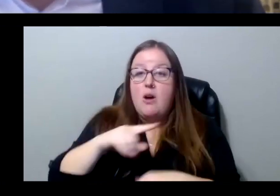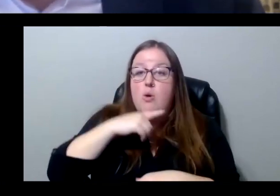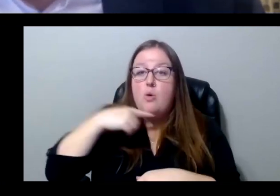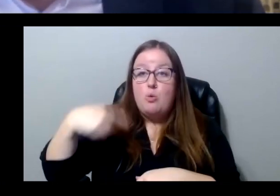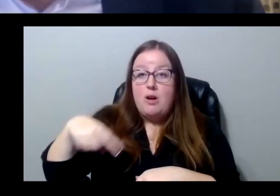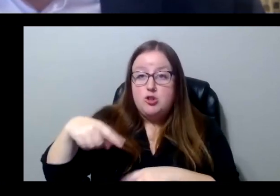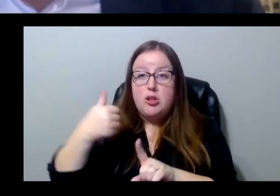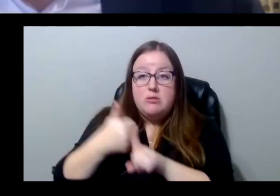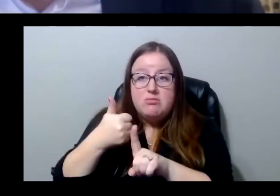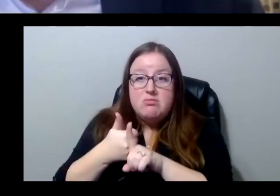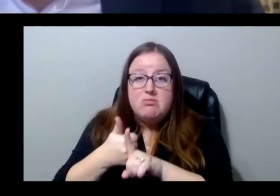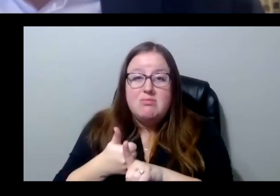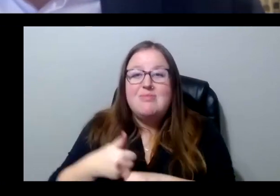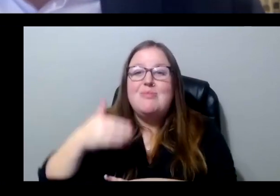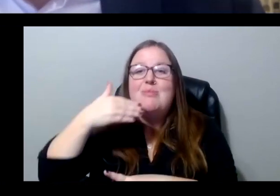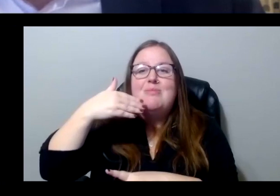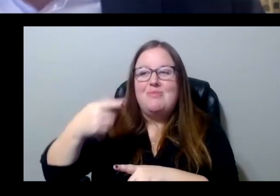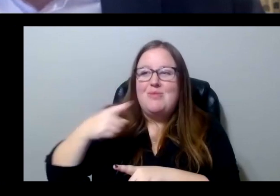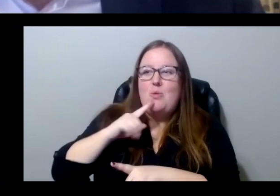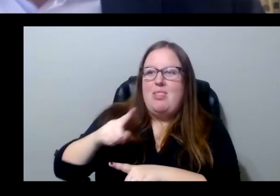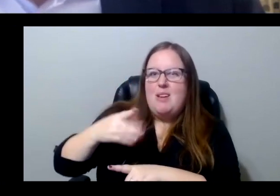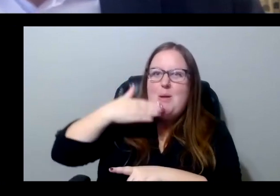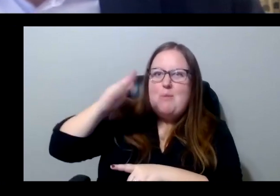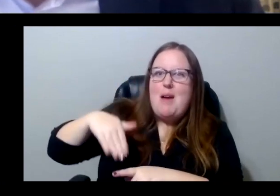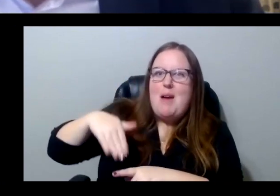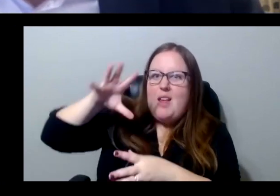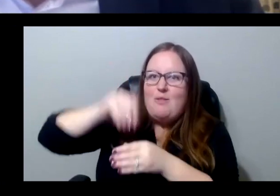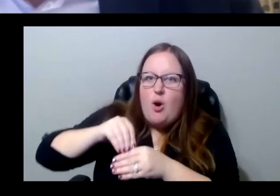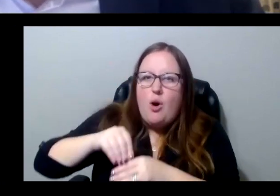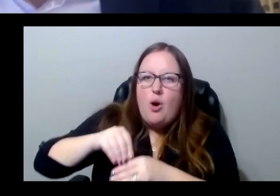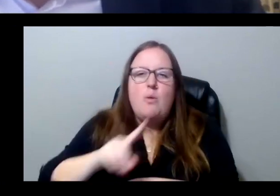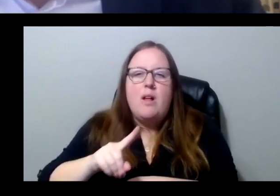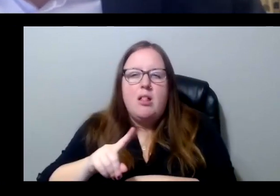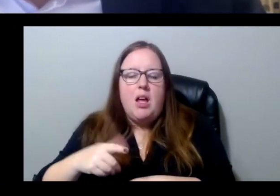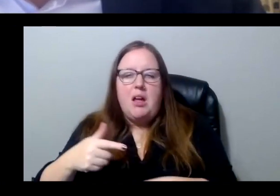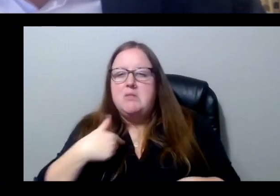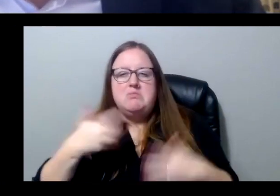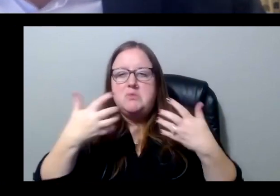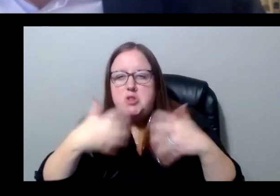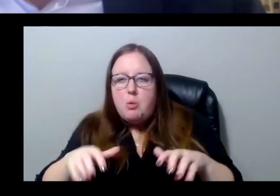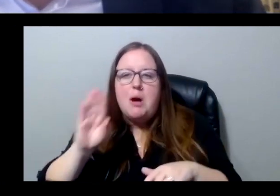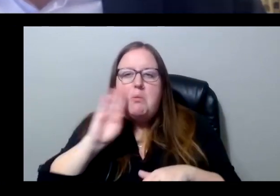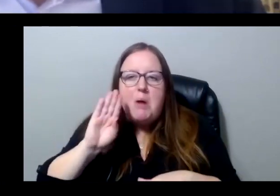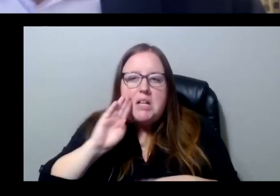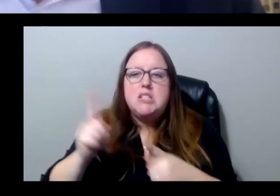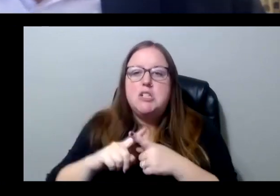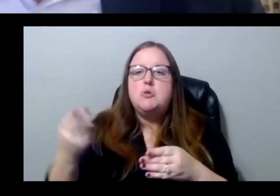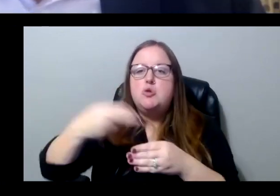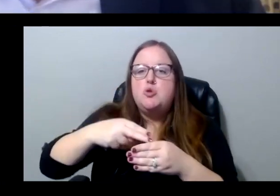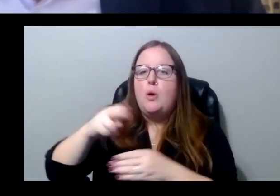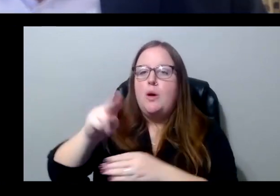I as a reader, I totally agree. It's about resilience. It's about making their